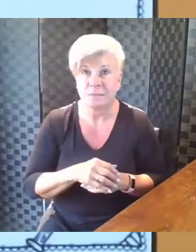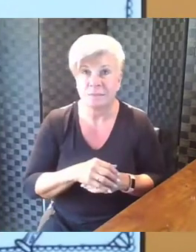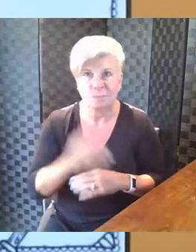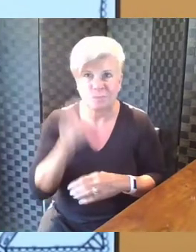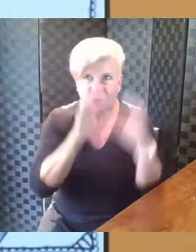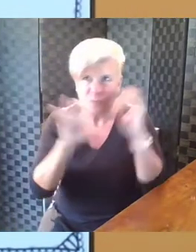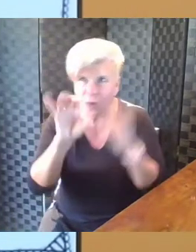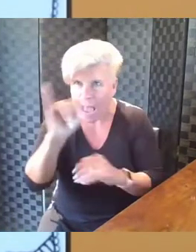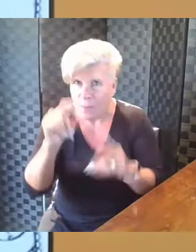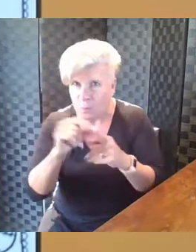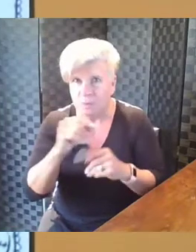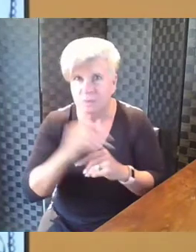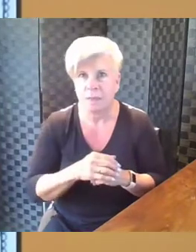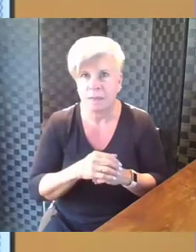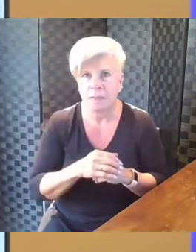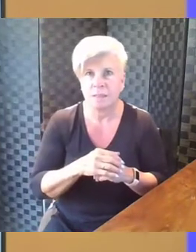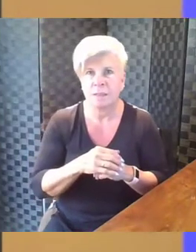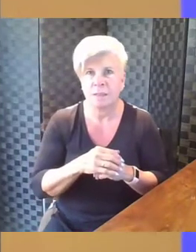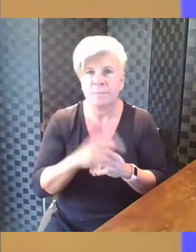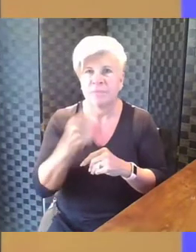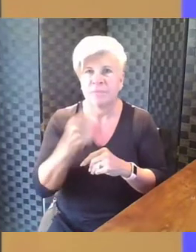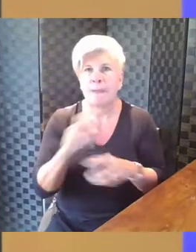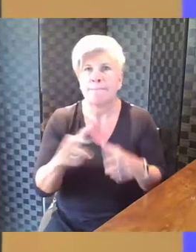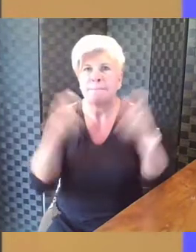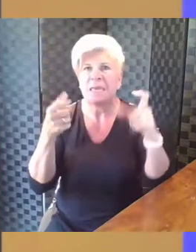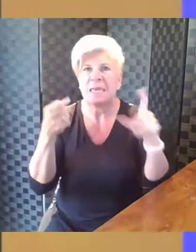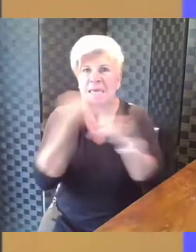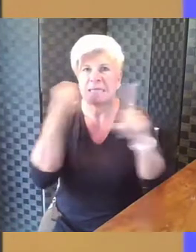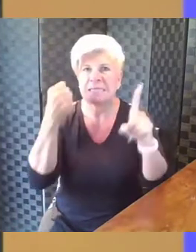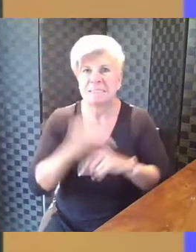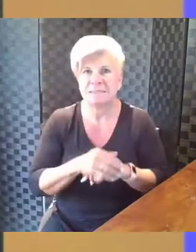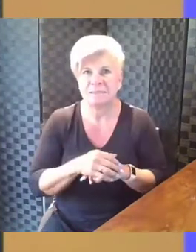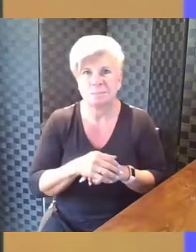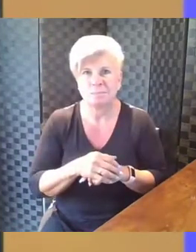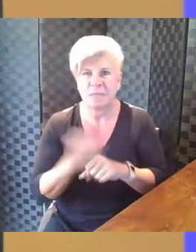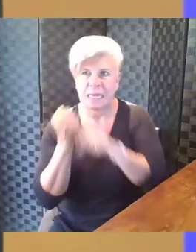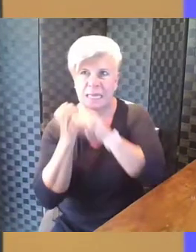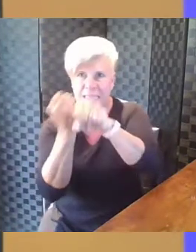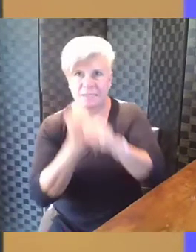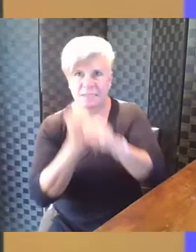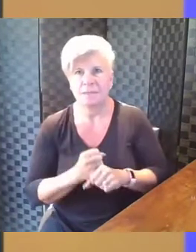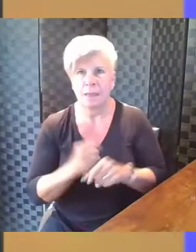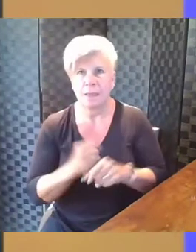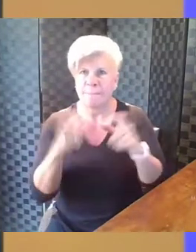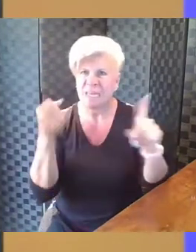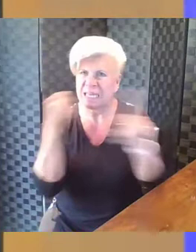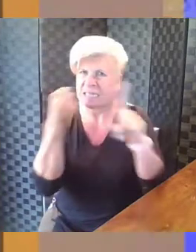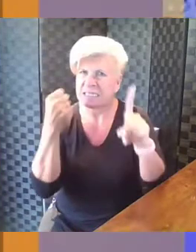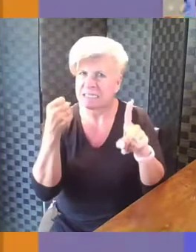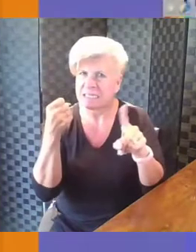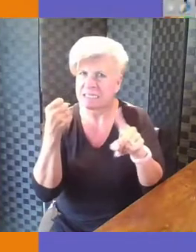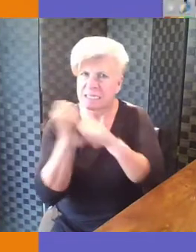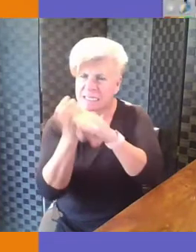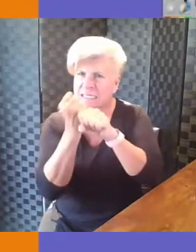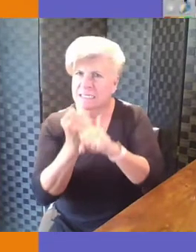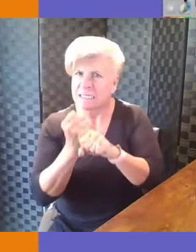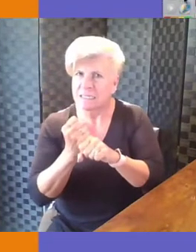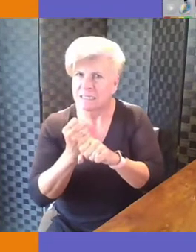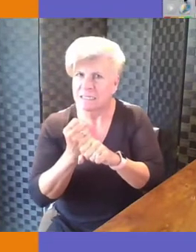This poem has some I words in it. It's called The Big Hit. What about big and hit? Do they